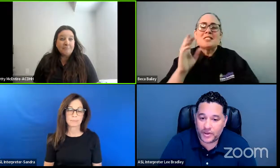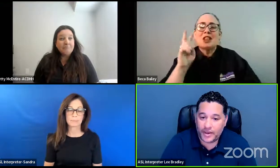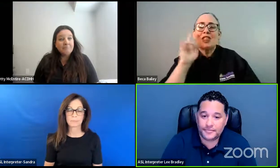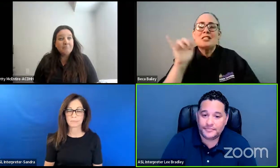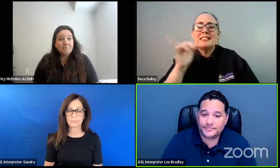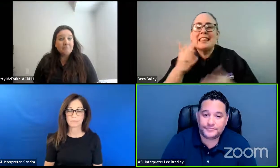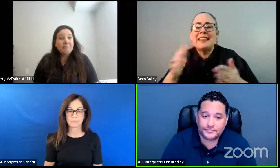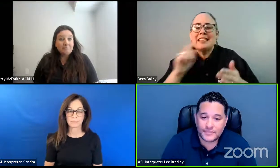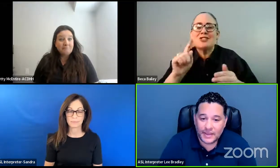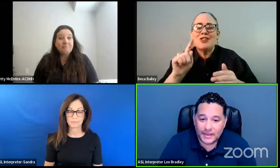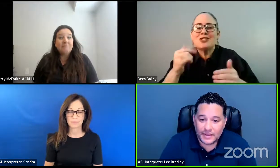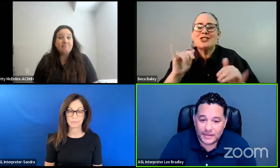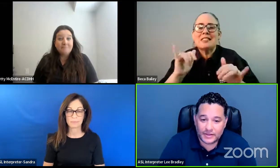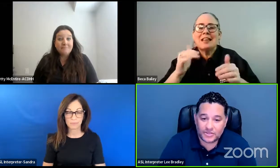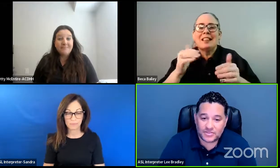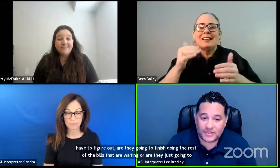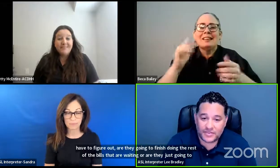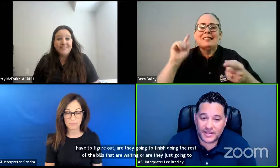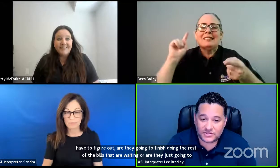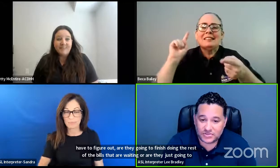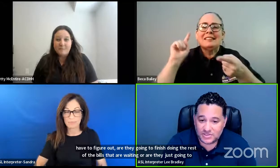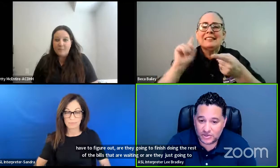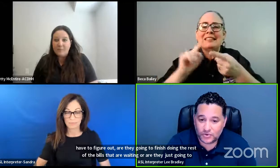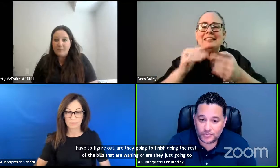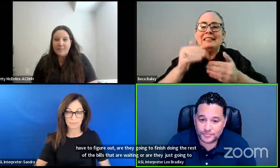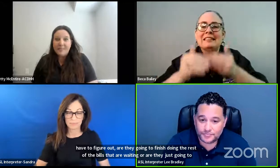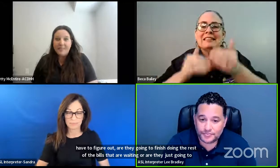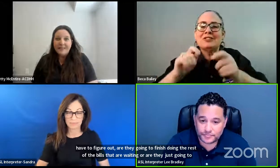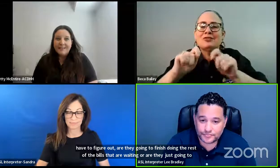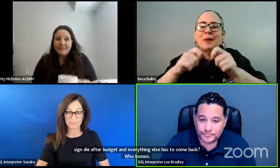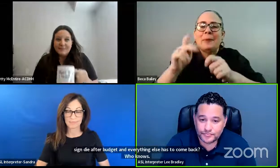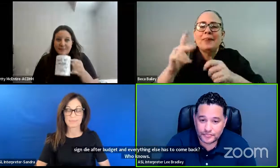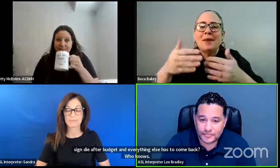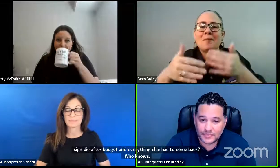Yeah. Okay. It looks like things are still